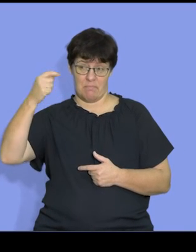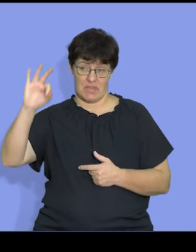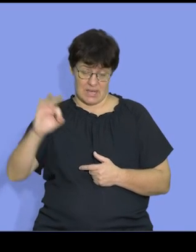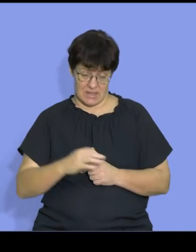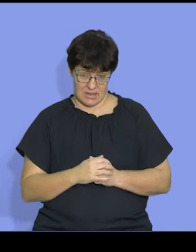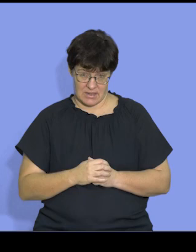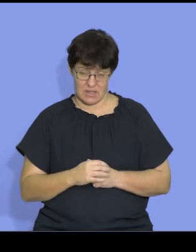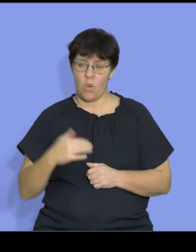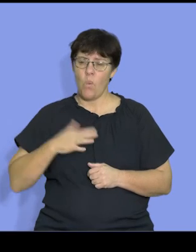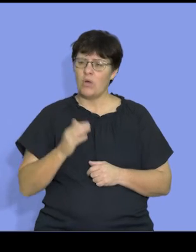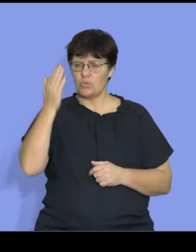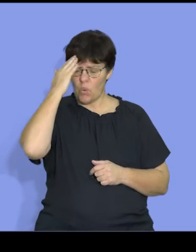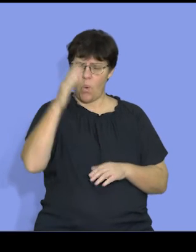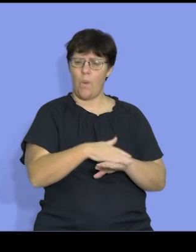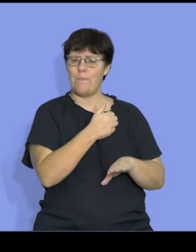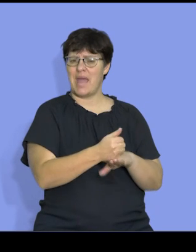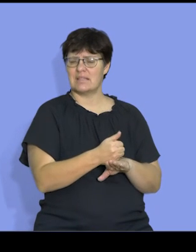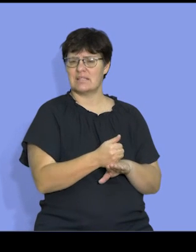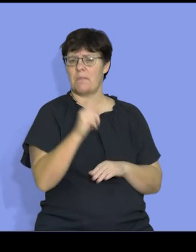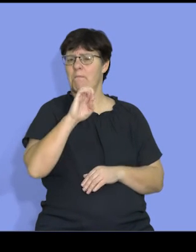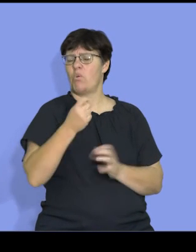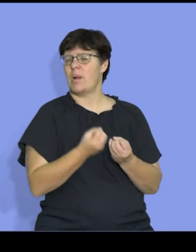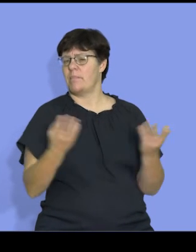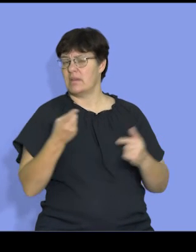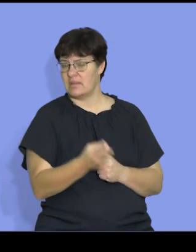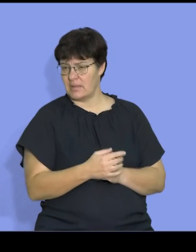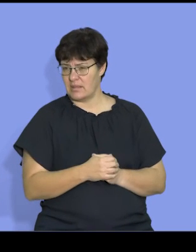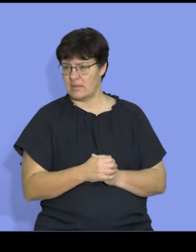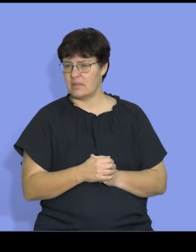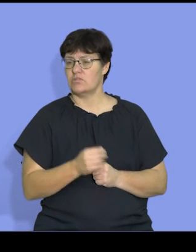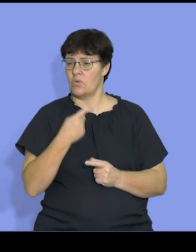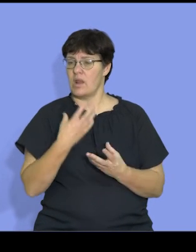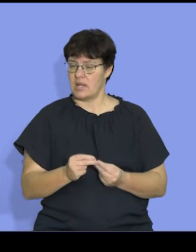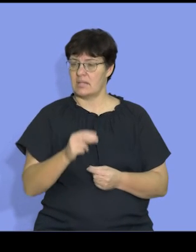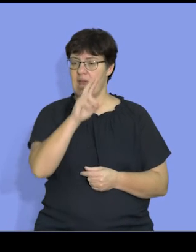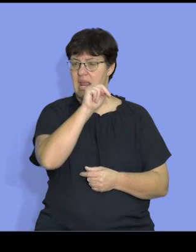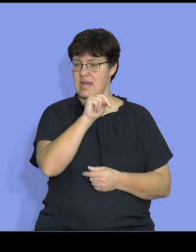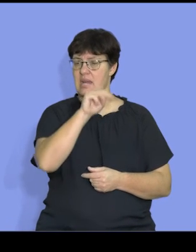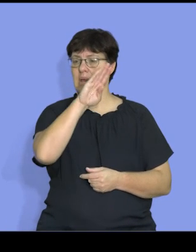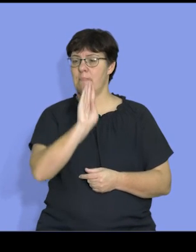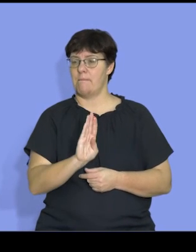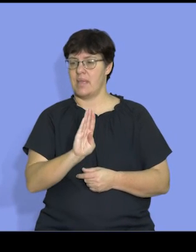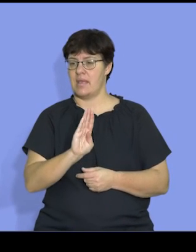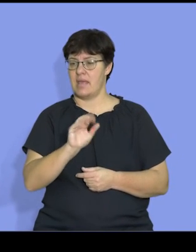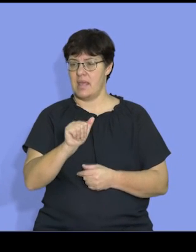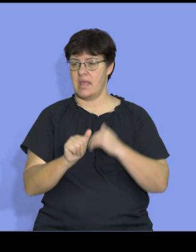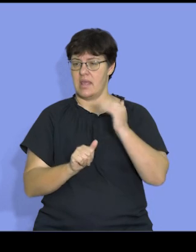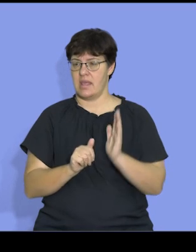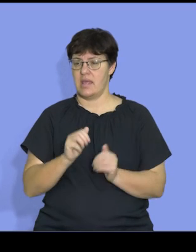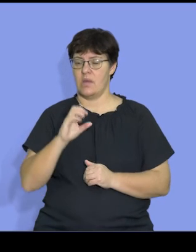number of moles of base, so which is the number of moles of barium hydroxide, right?